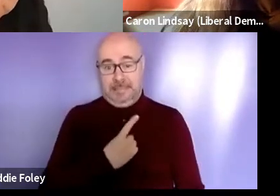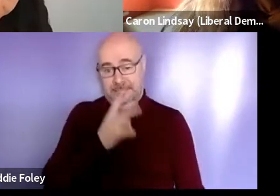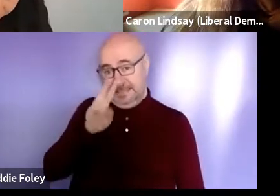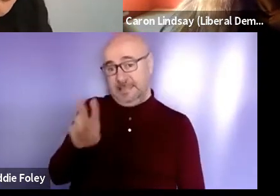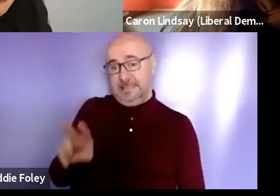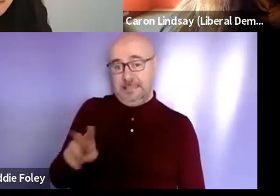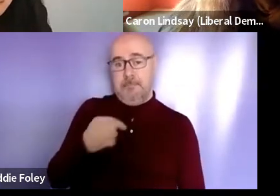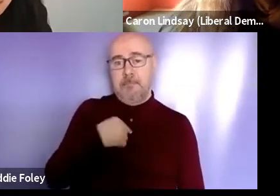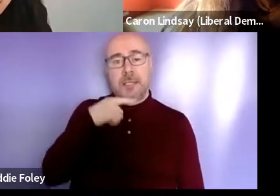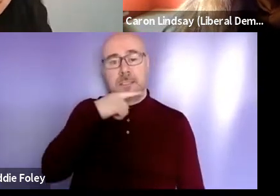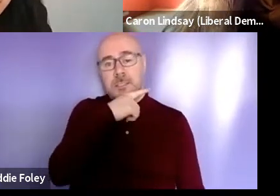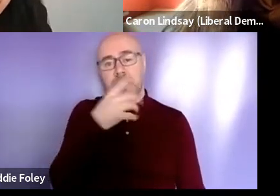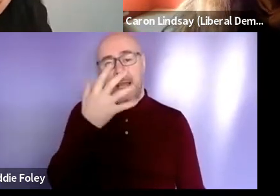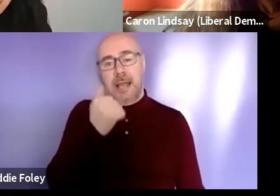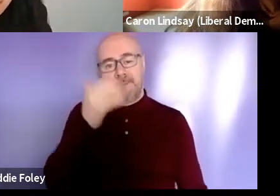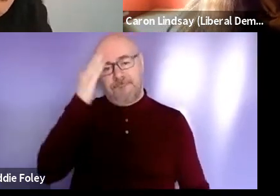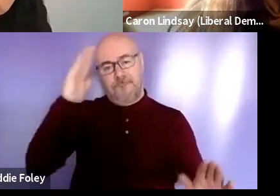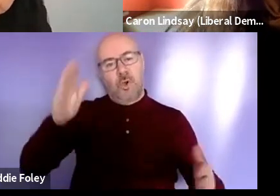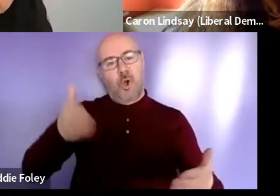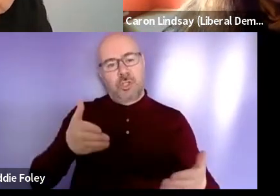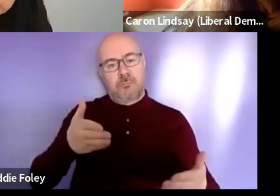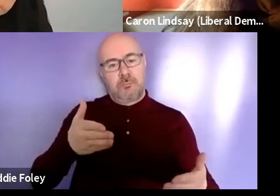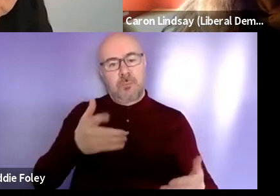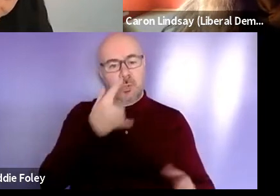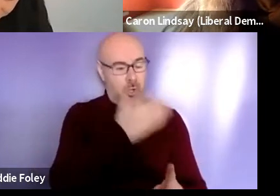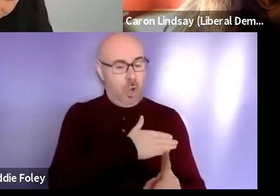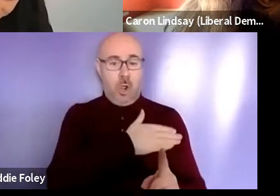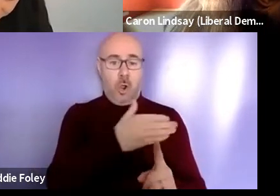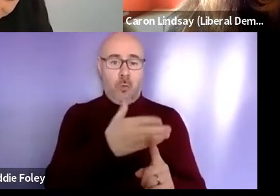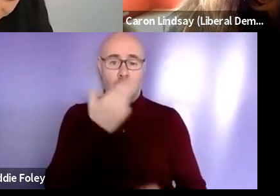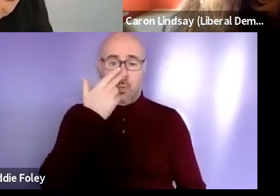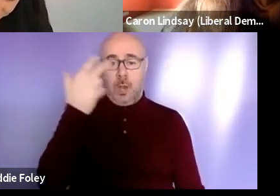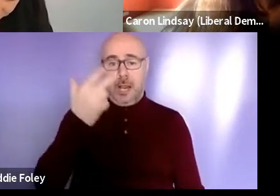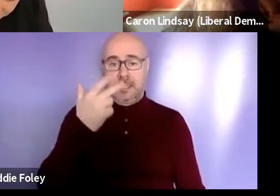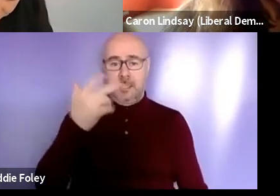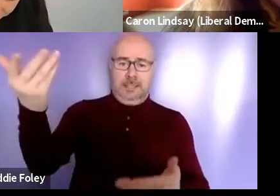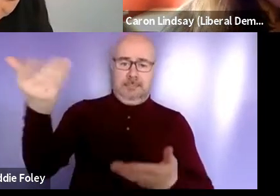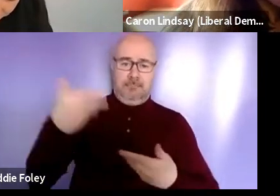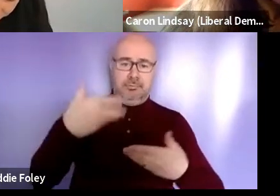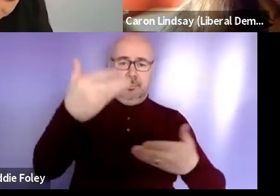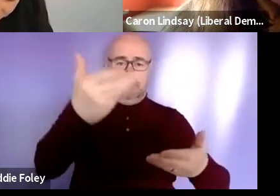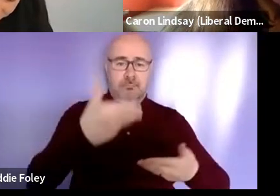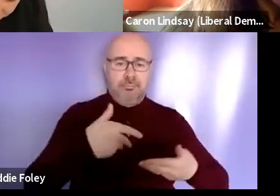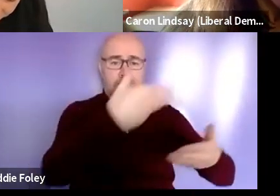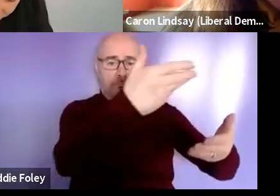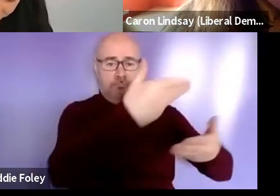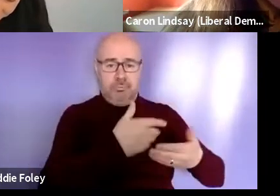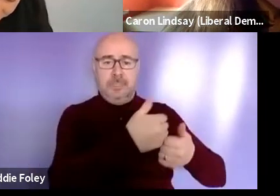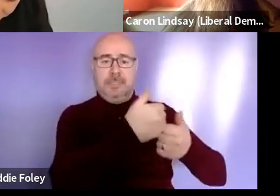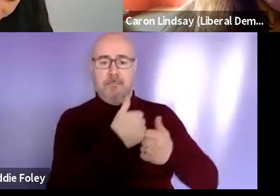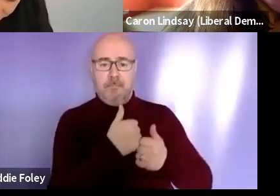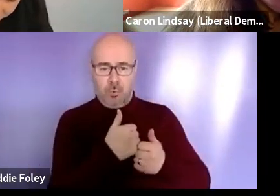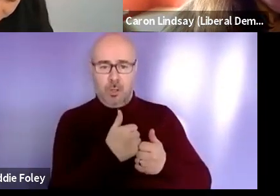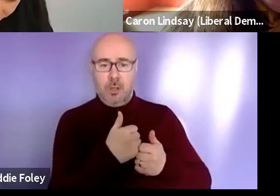support to having absolutely none, and having to fight to get things in place.